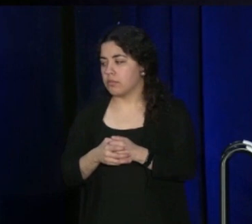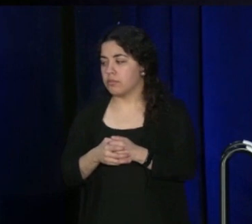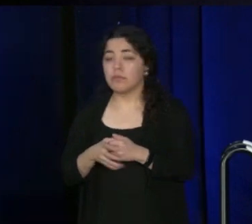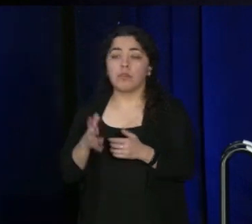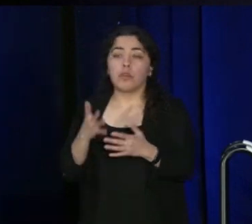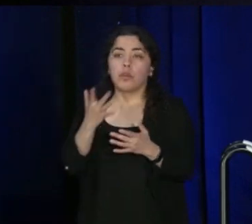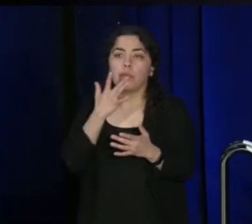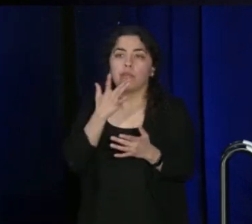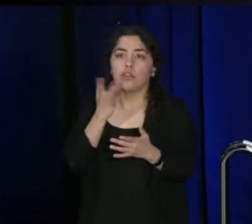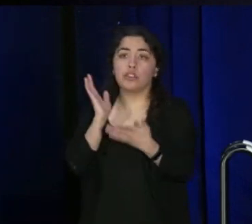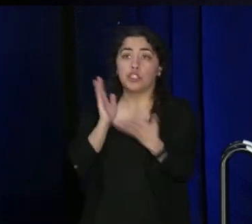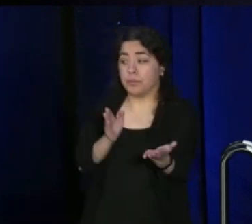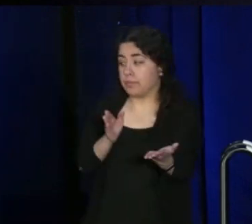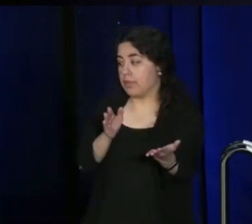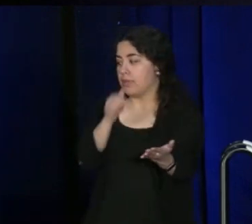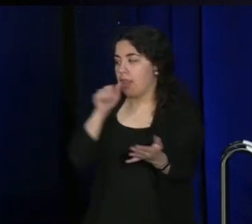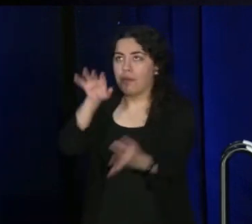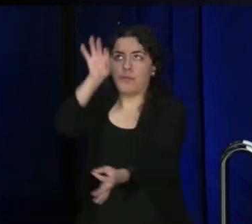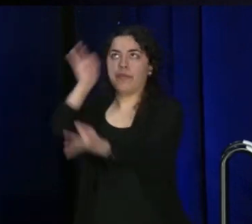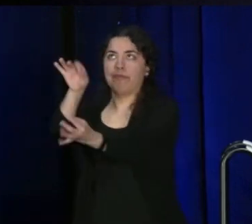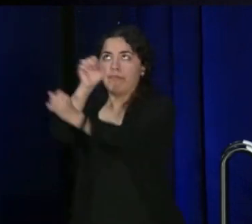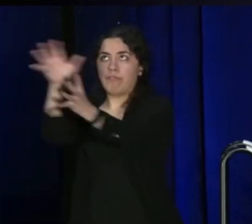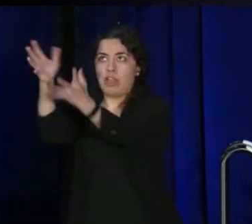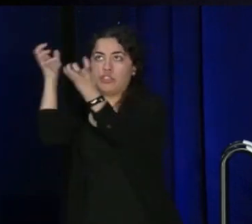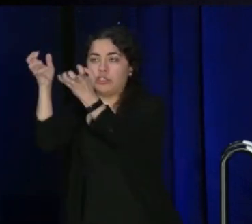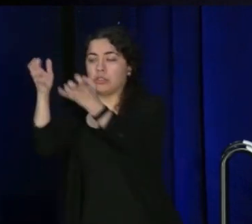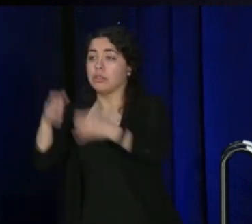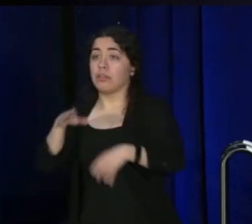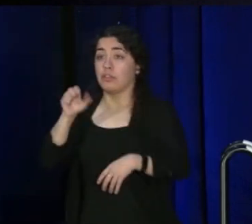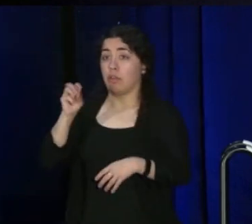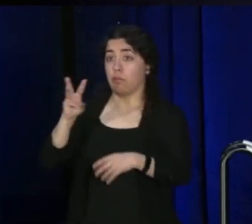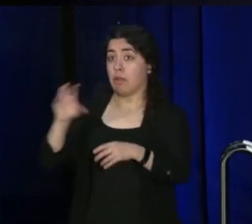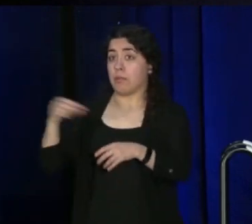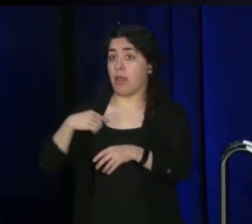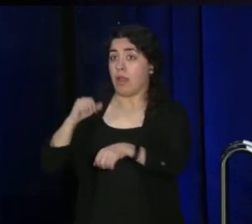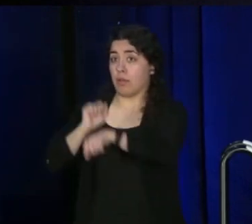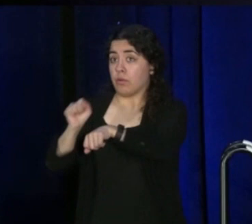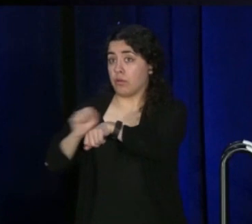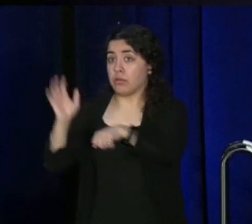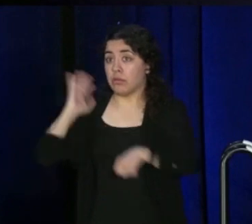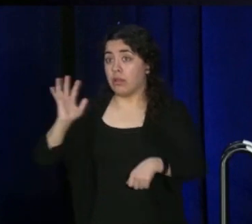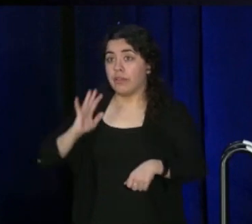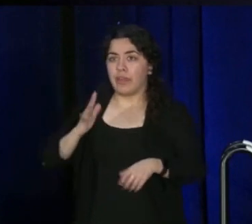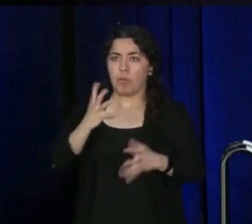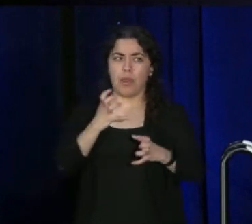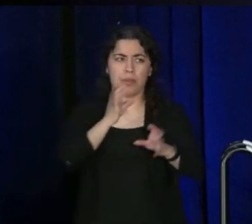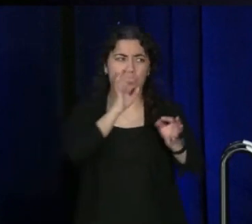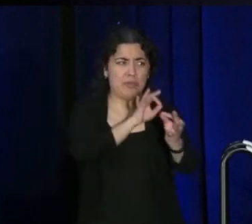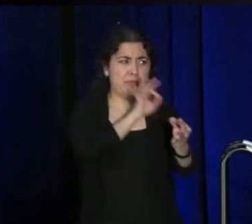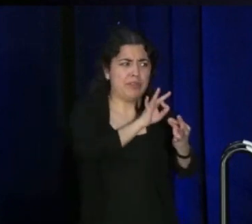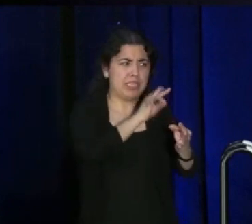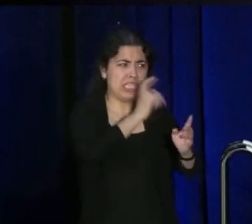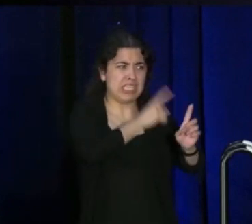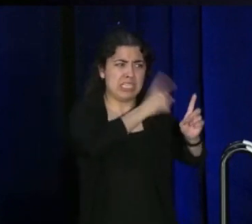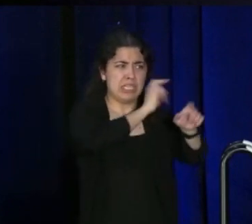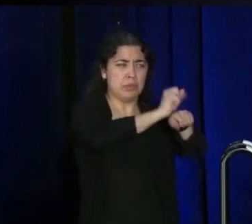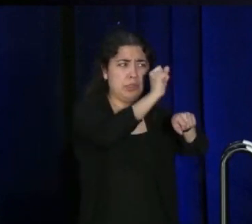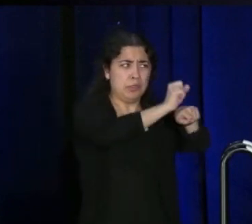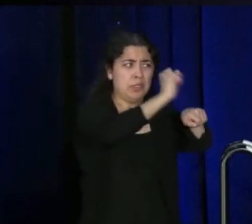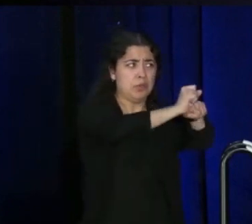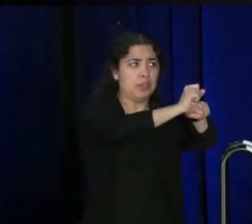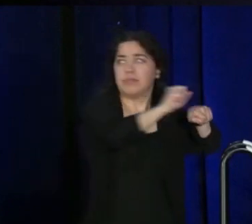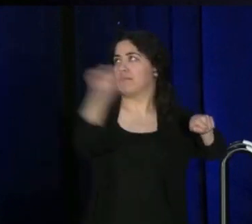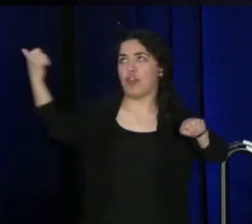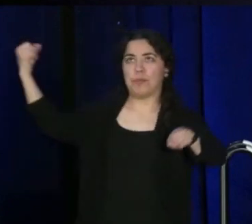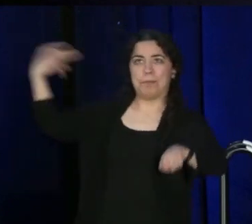example of that software company I worked for, they favored perfection. It did not get them anywhere, and they were ultimately beaten out. So ship your